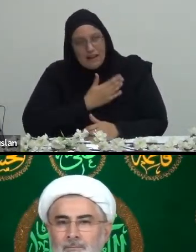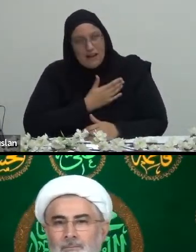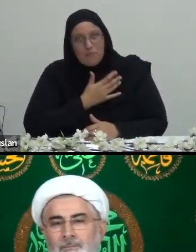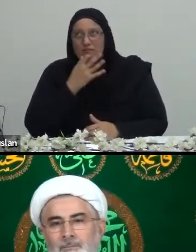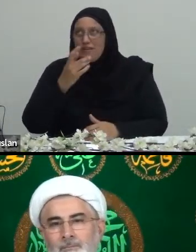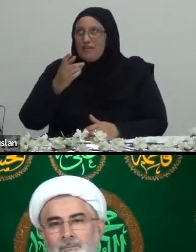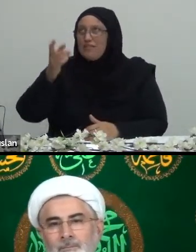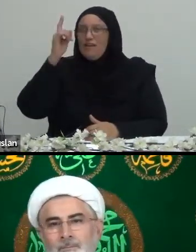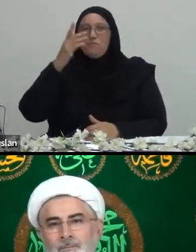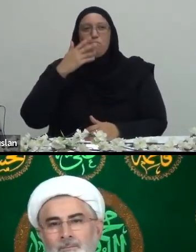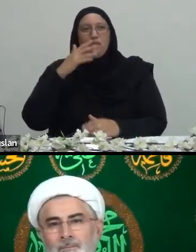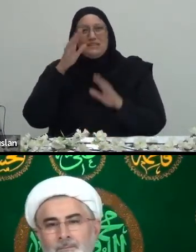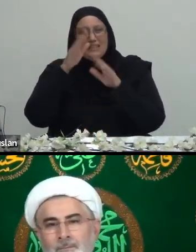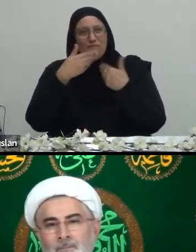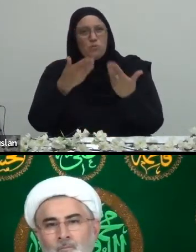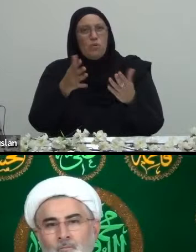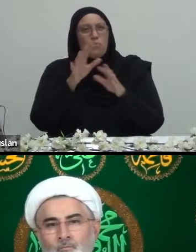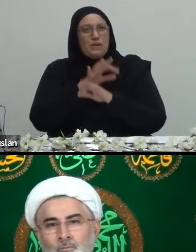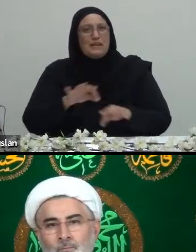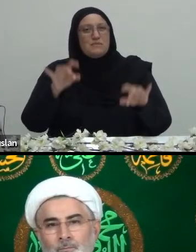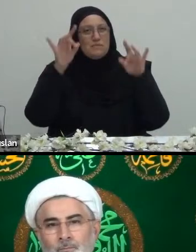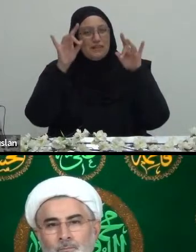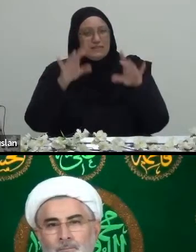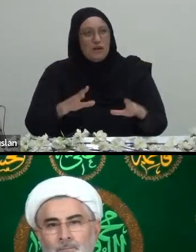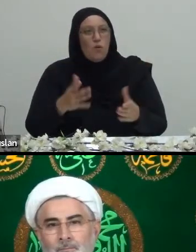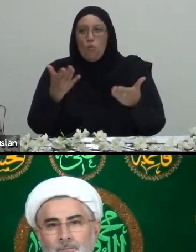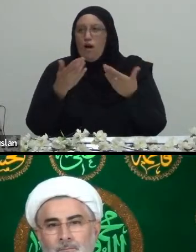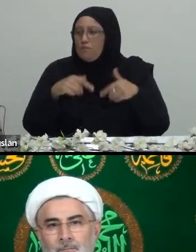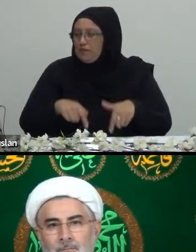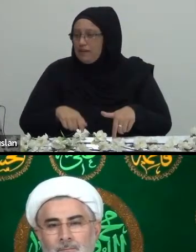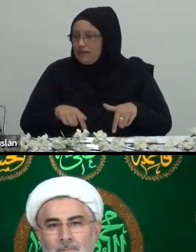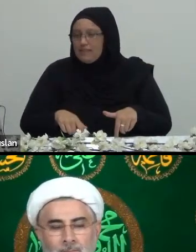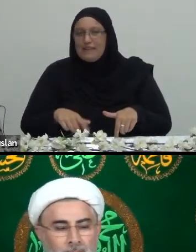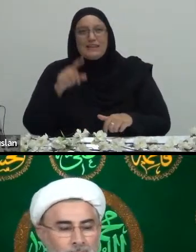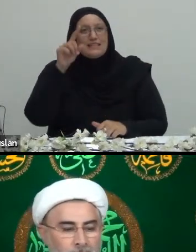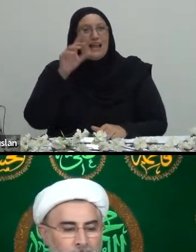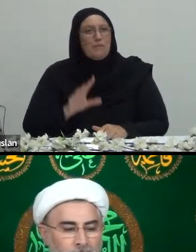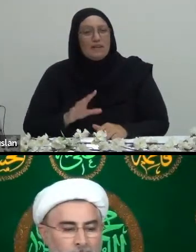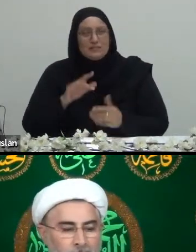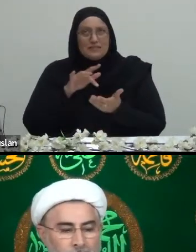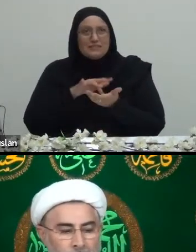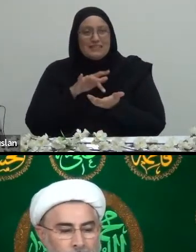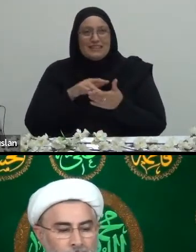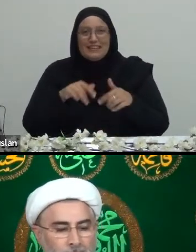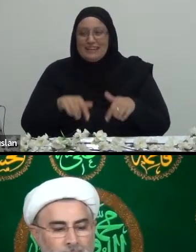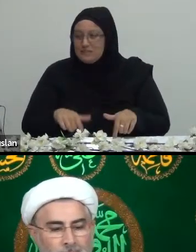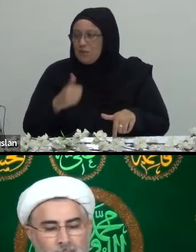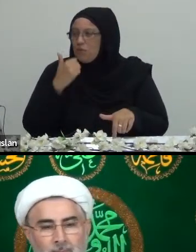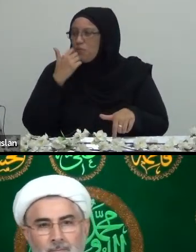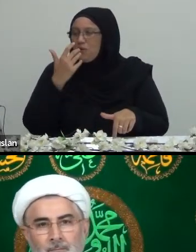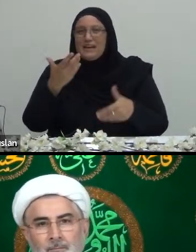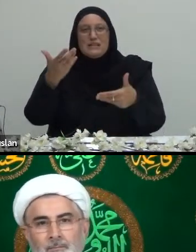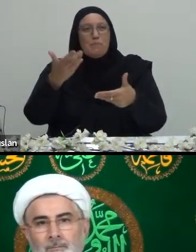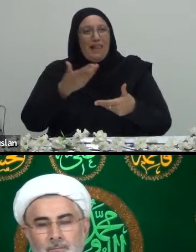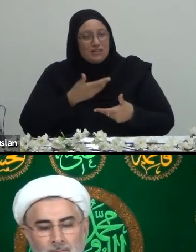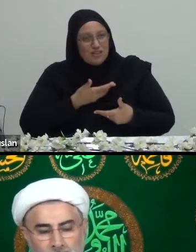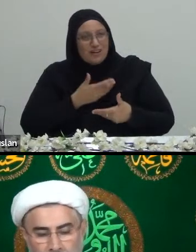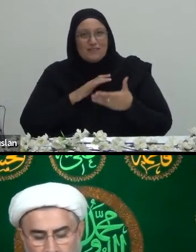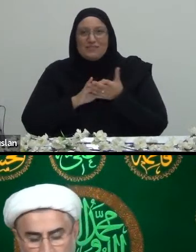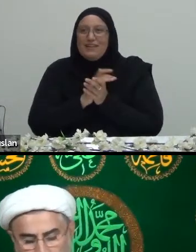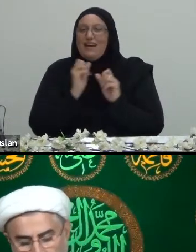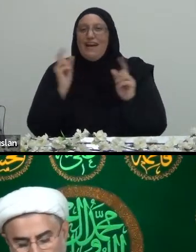Welcome to the Imam Hussein Islamic Center. It's, as always, a pleasure and a privilege to have everybody here with us this